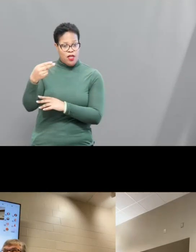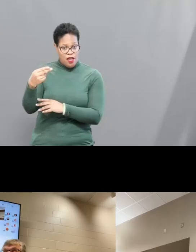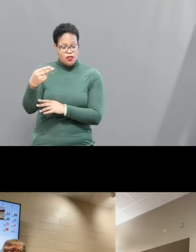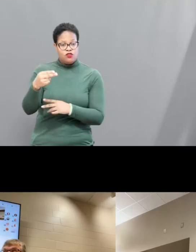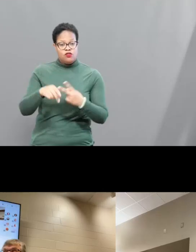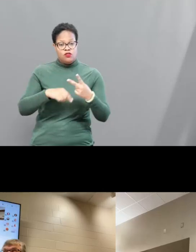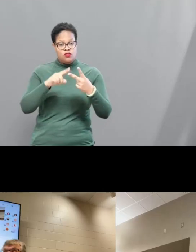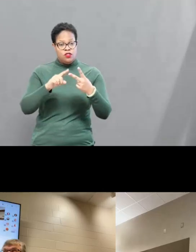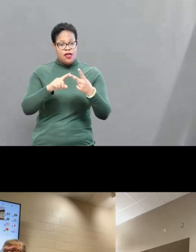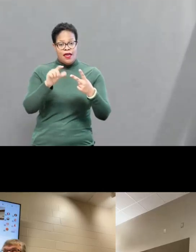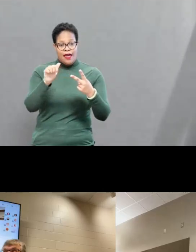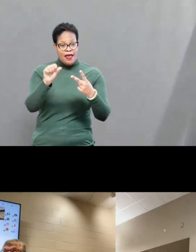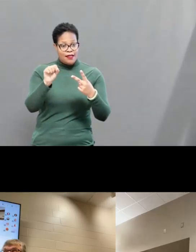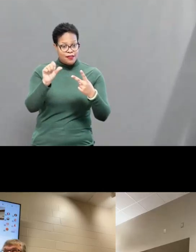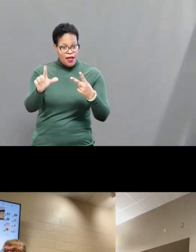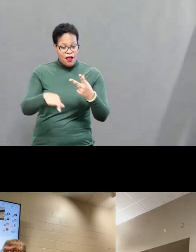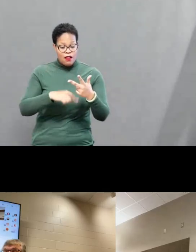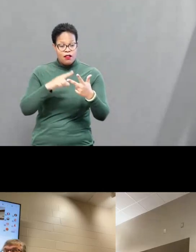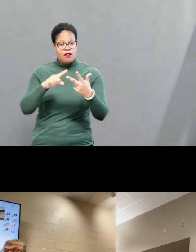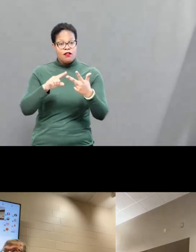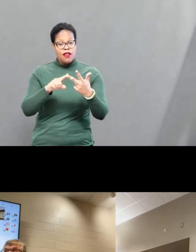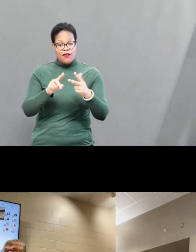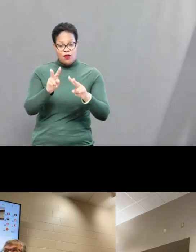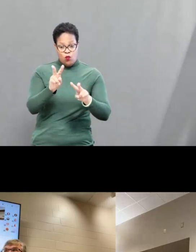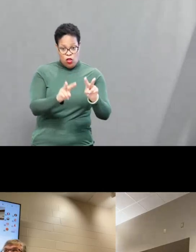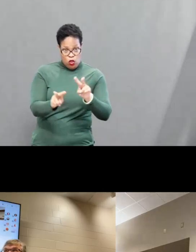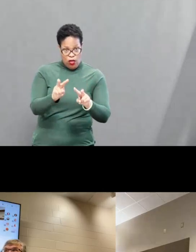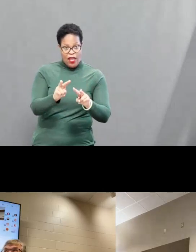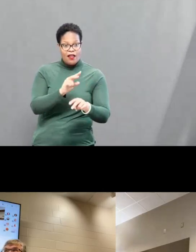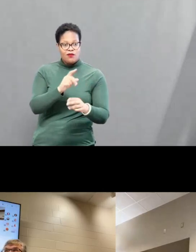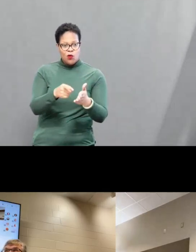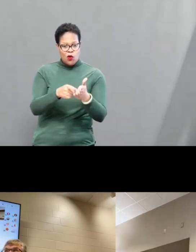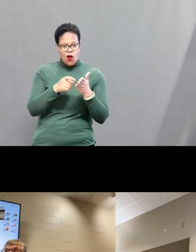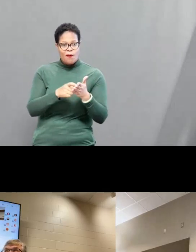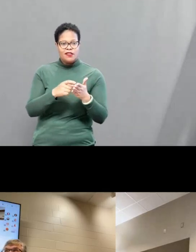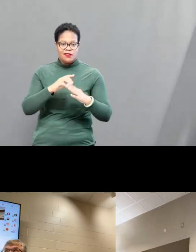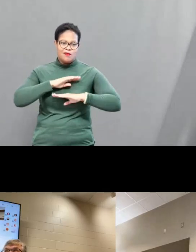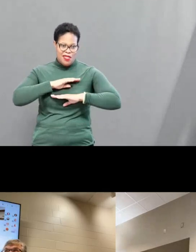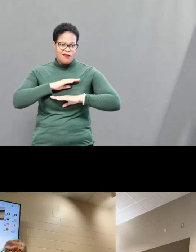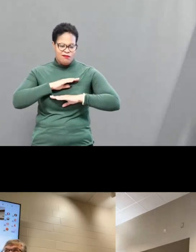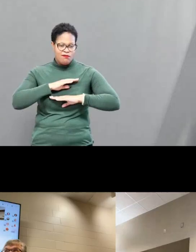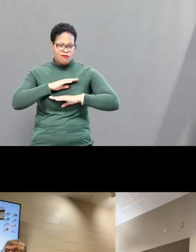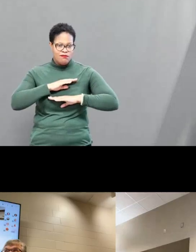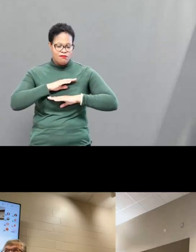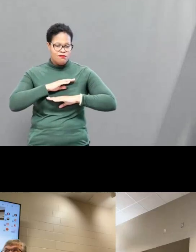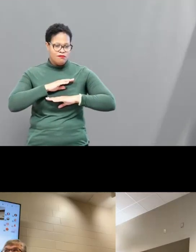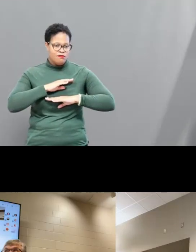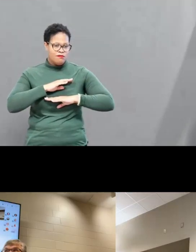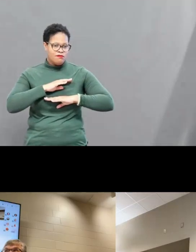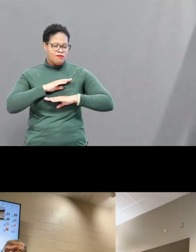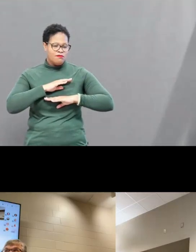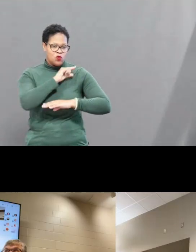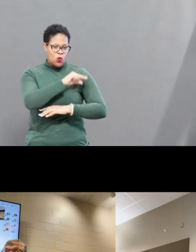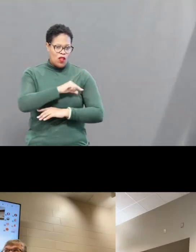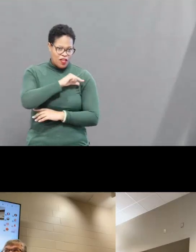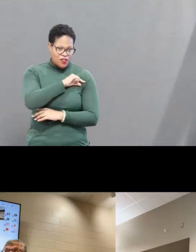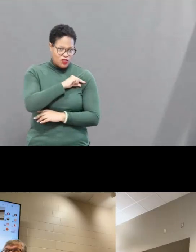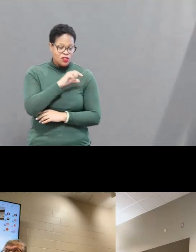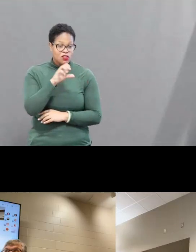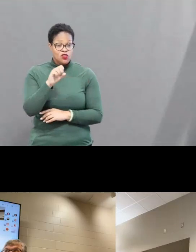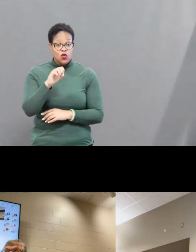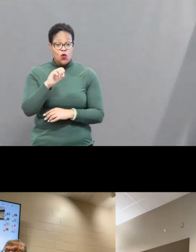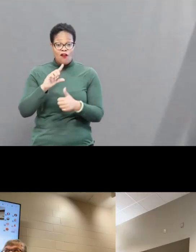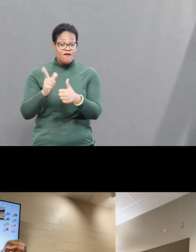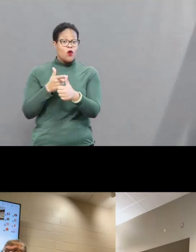DHH, we look at ASL, and we look at the requirements, meeting those qualifications. And so